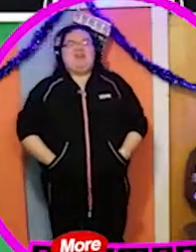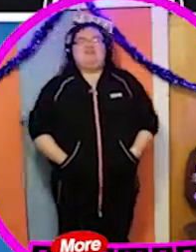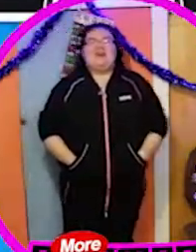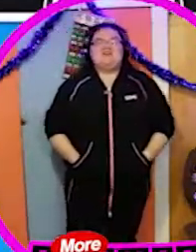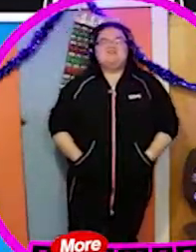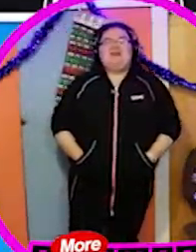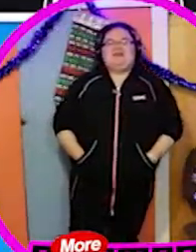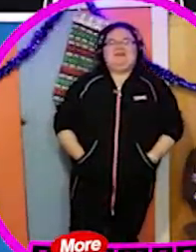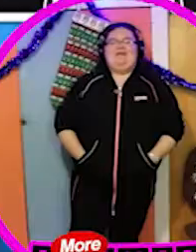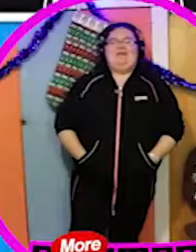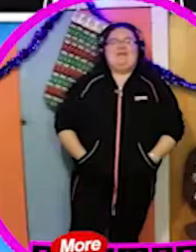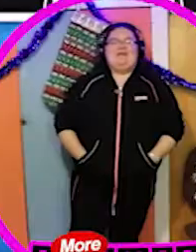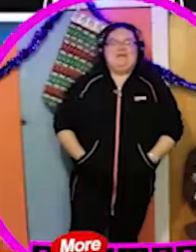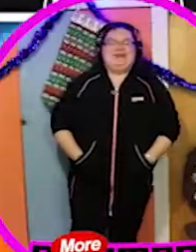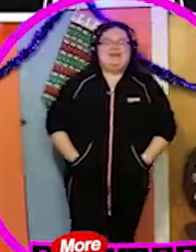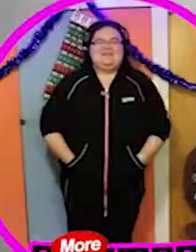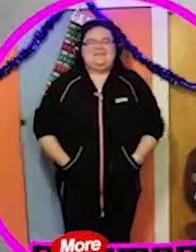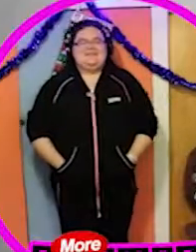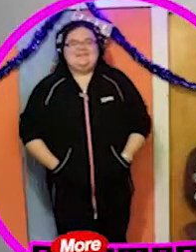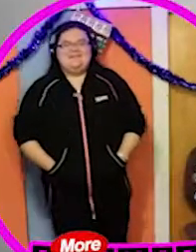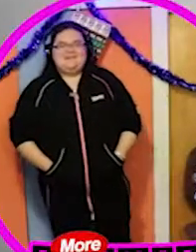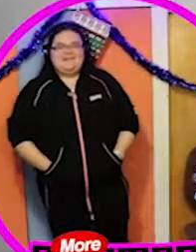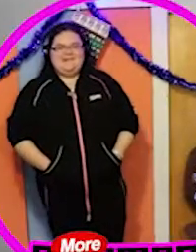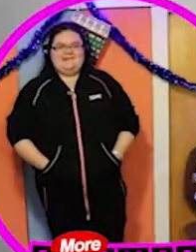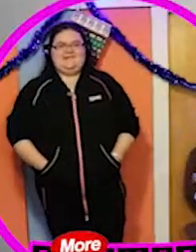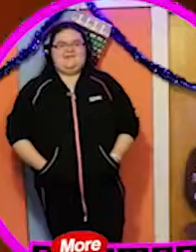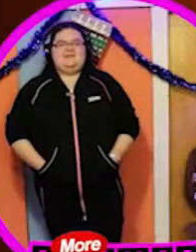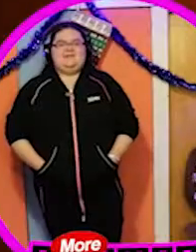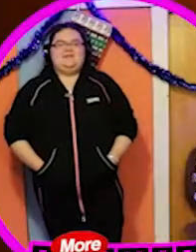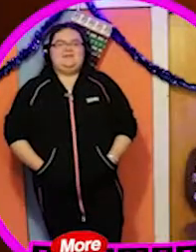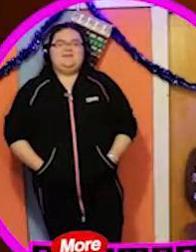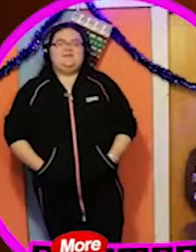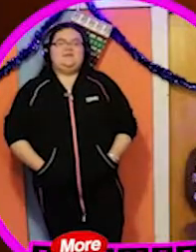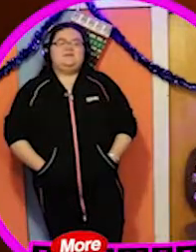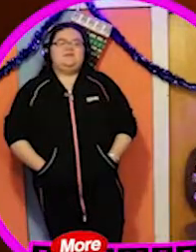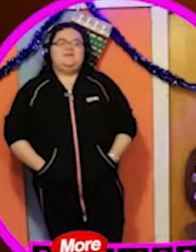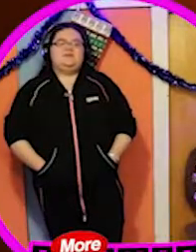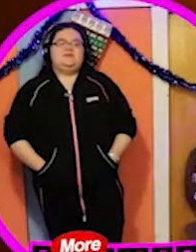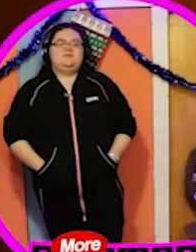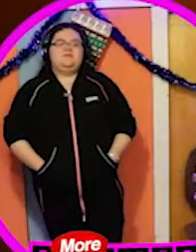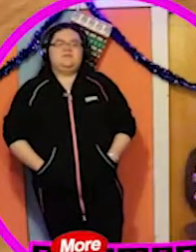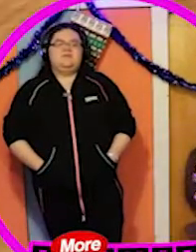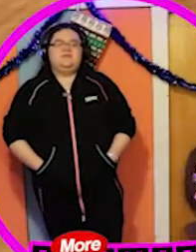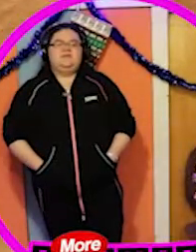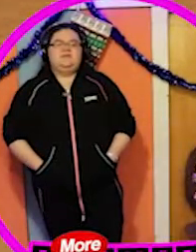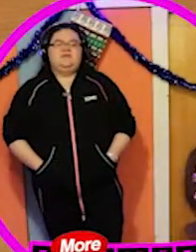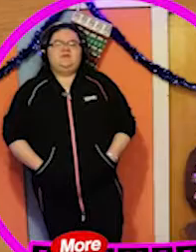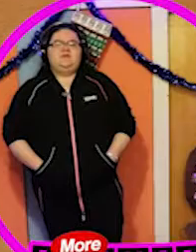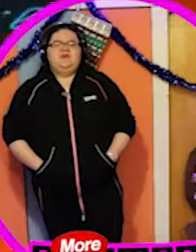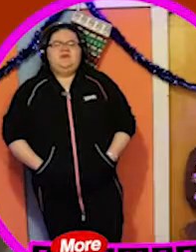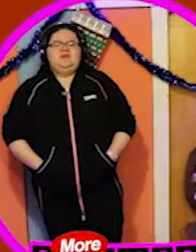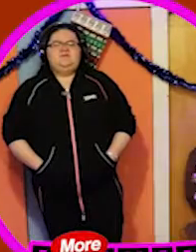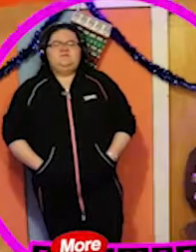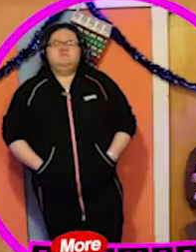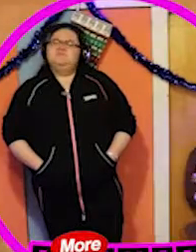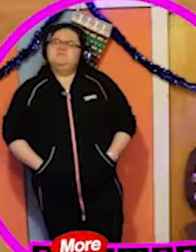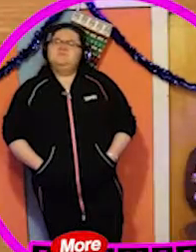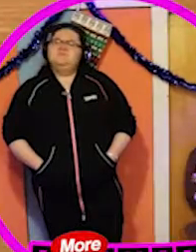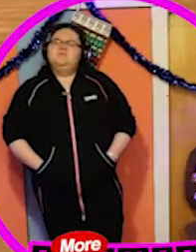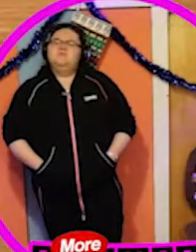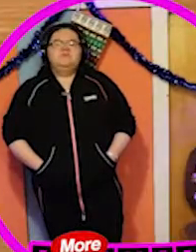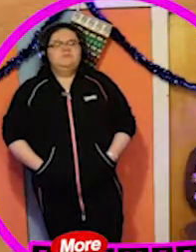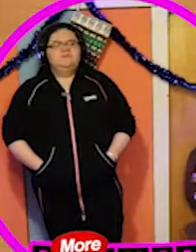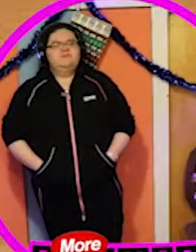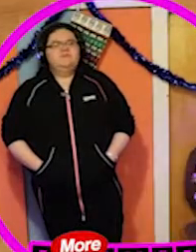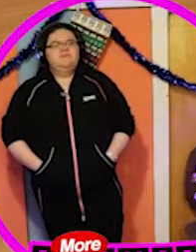was terrifying. I'm not gonna lie. Oh my god. Grab it up, my guy. Jump on the fallen block to keep high ground. Okay. This is all you. This is all you.